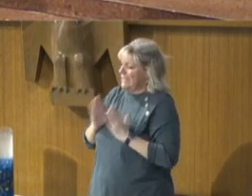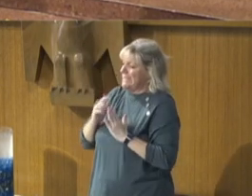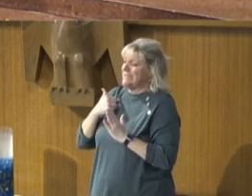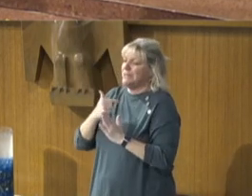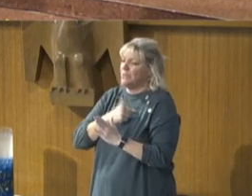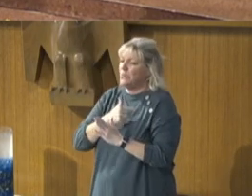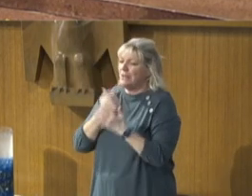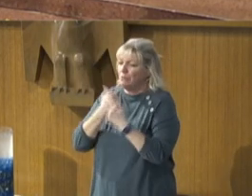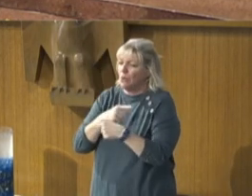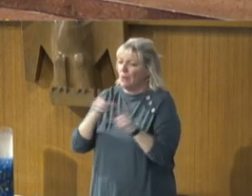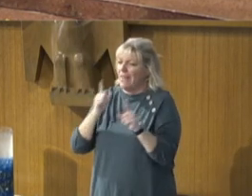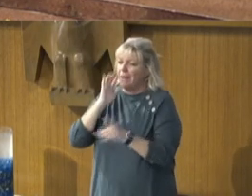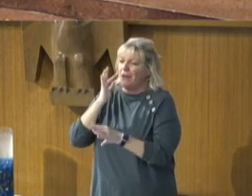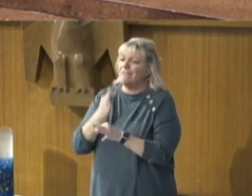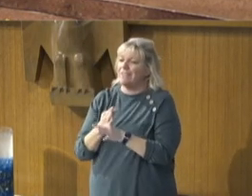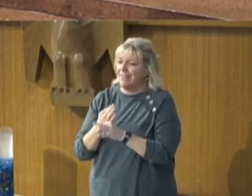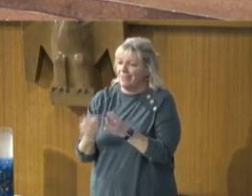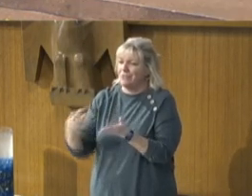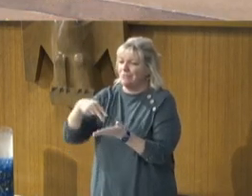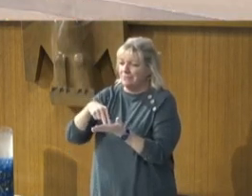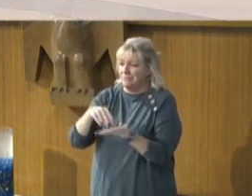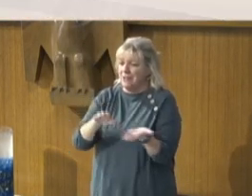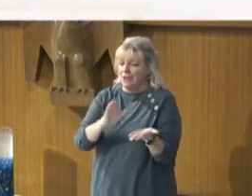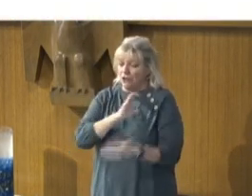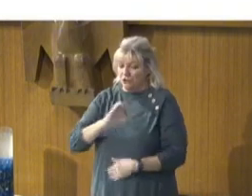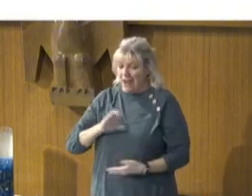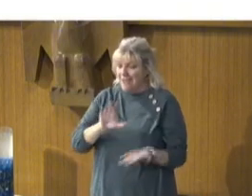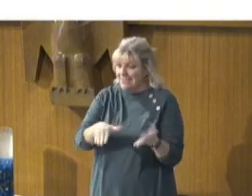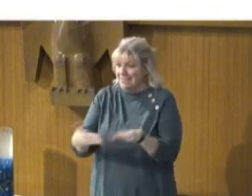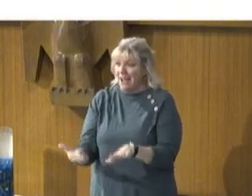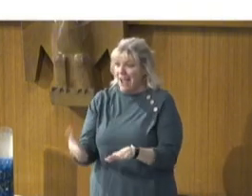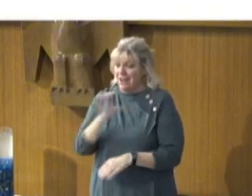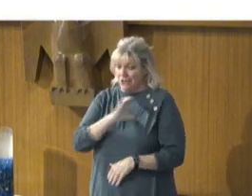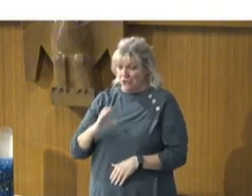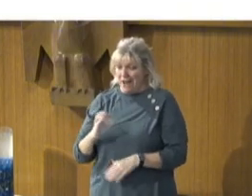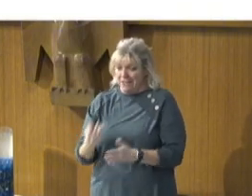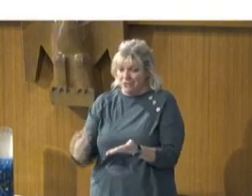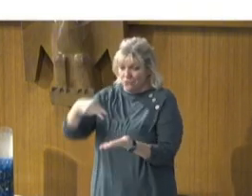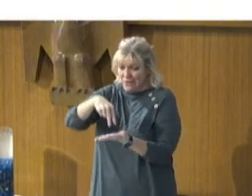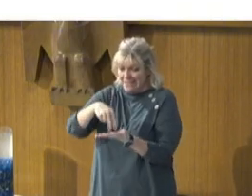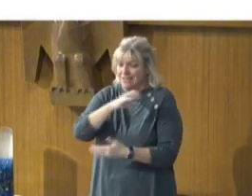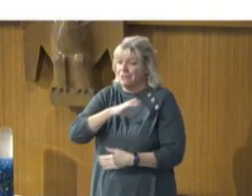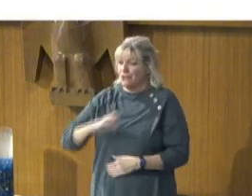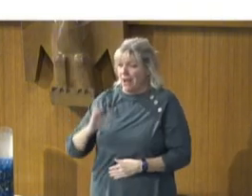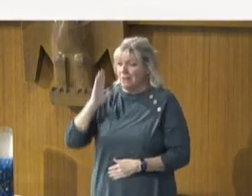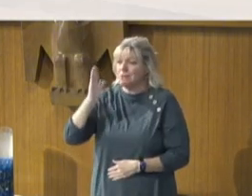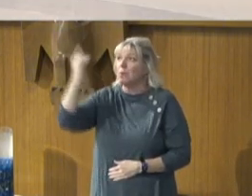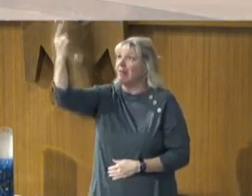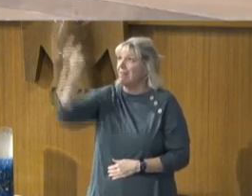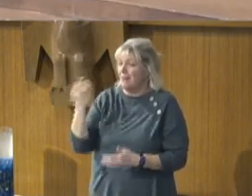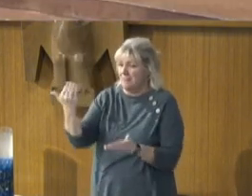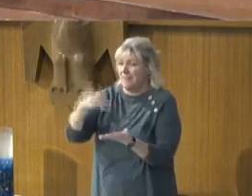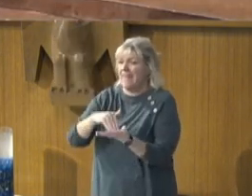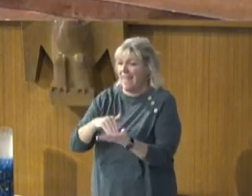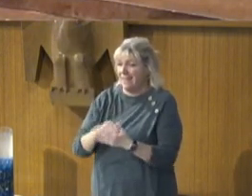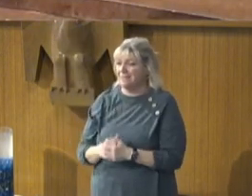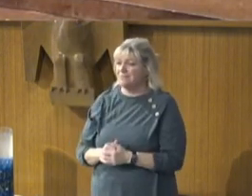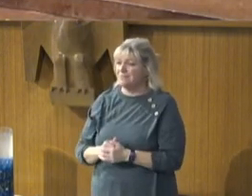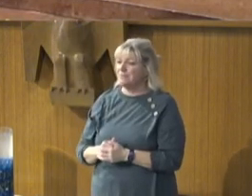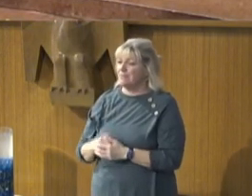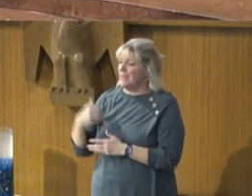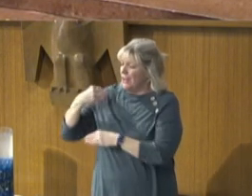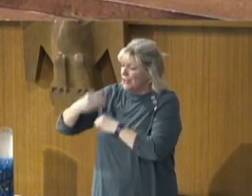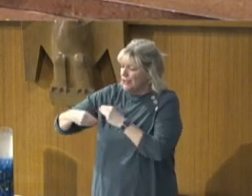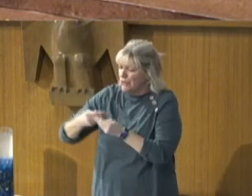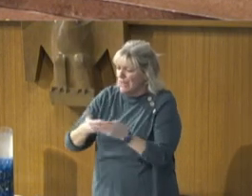resurrection. Christ has died. Christ is risen. Christ will come again. Gracious God, pour out your